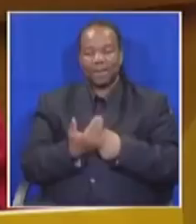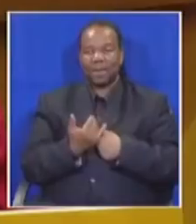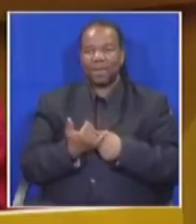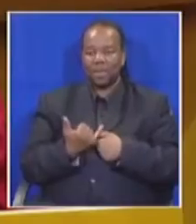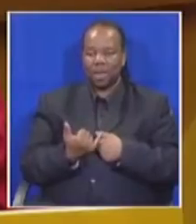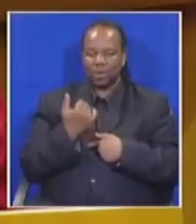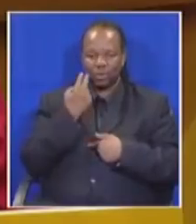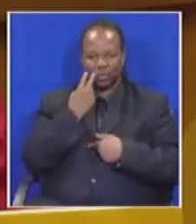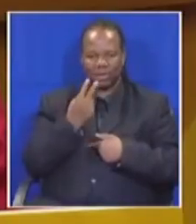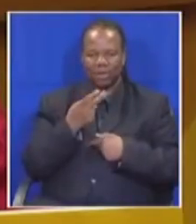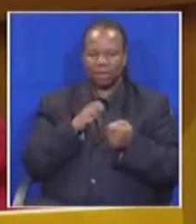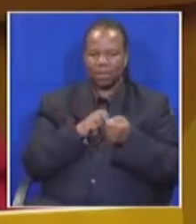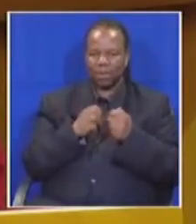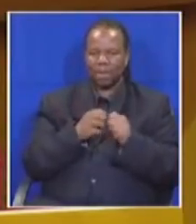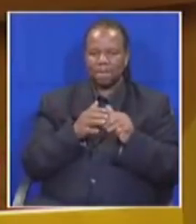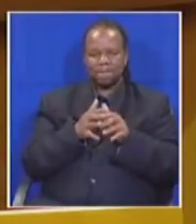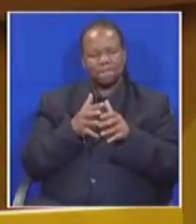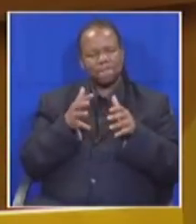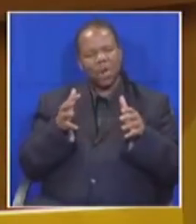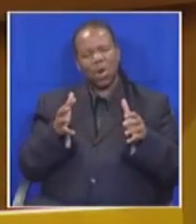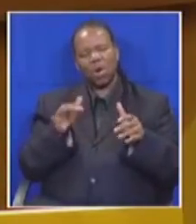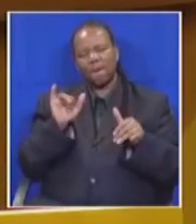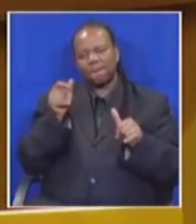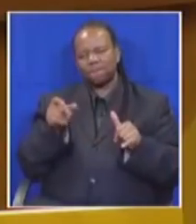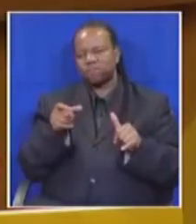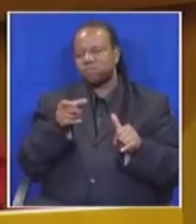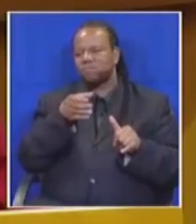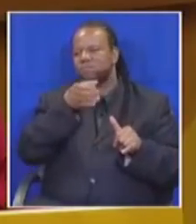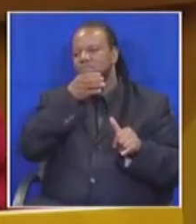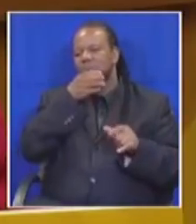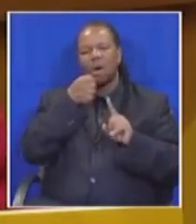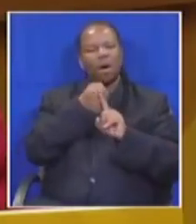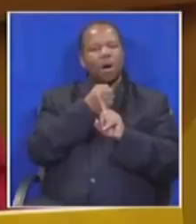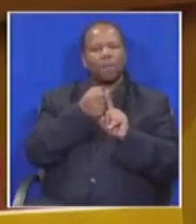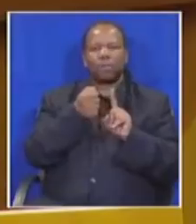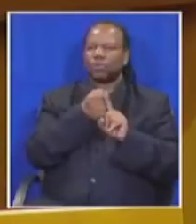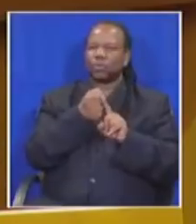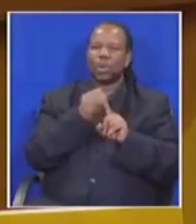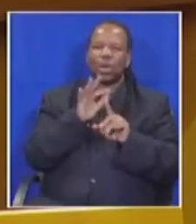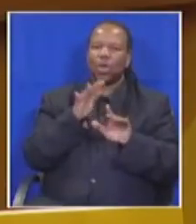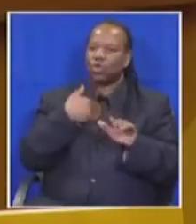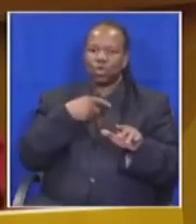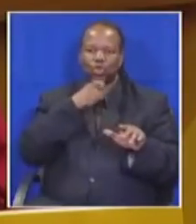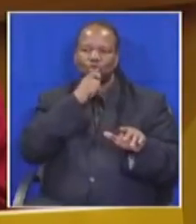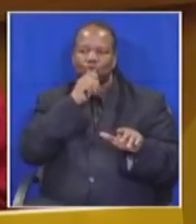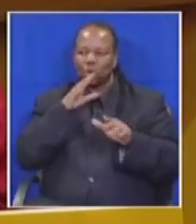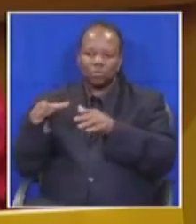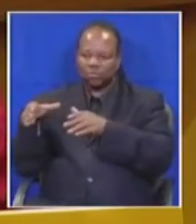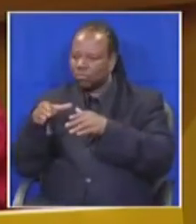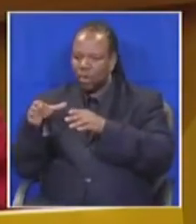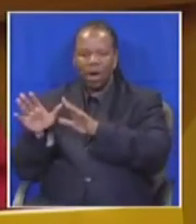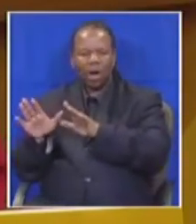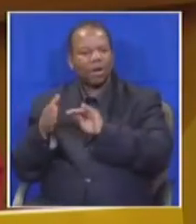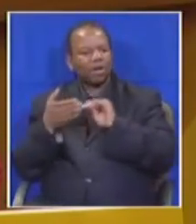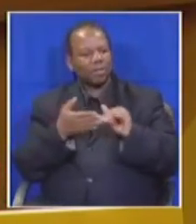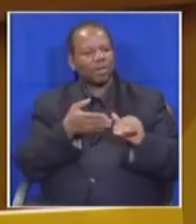today is the high levels of alcohol abuse, which is not a result of consumption of traditional beer, but of SAB